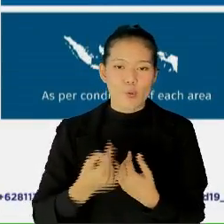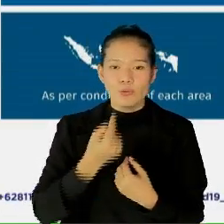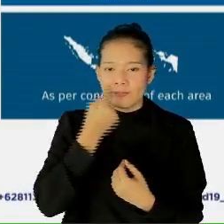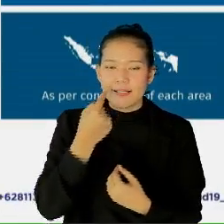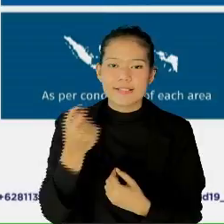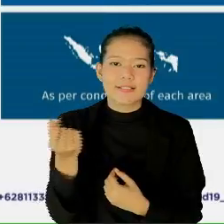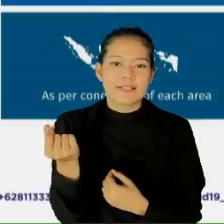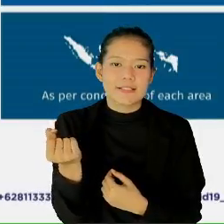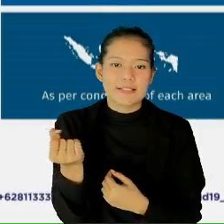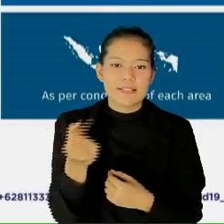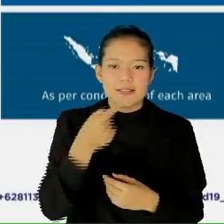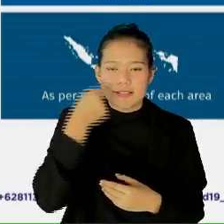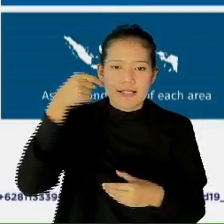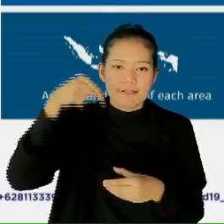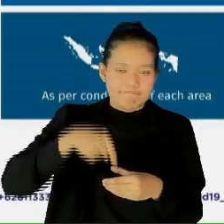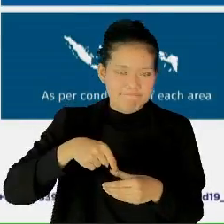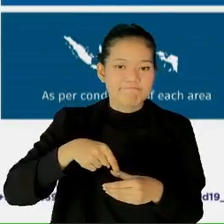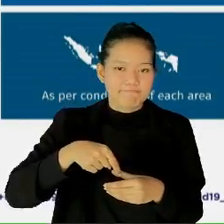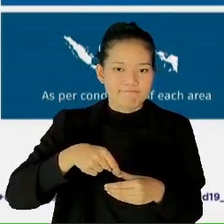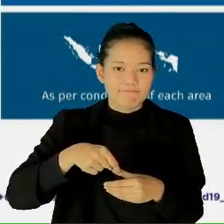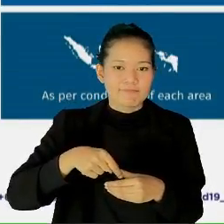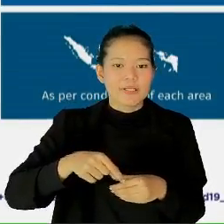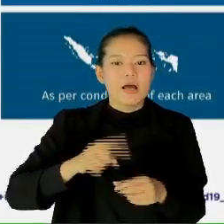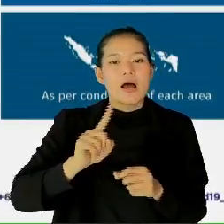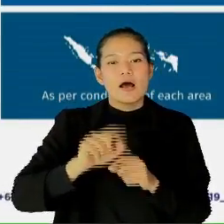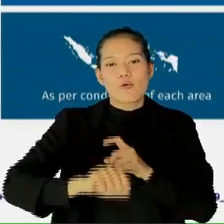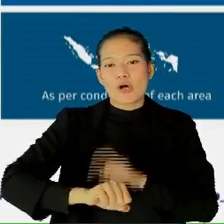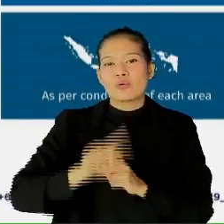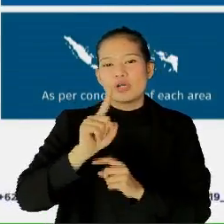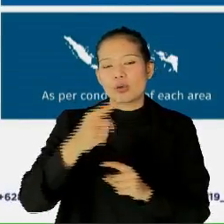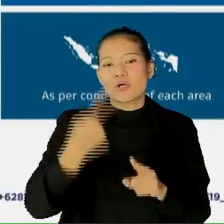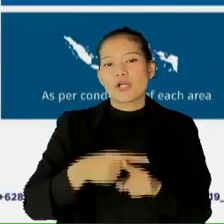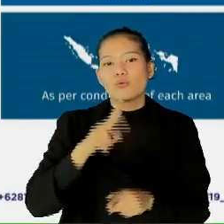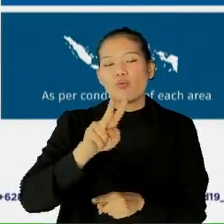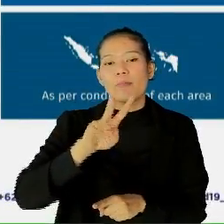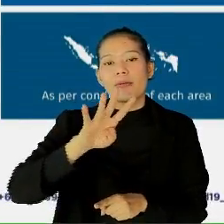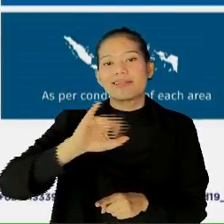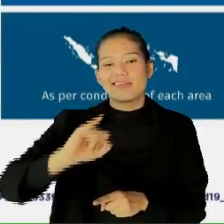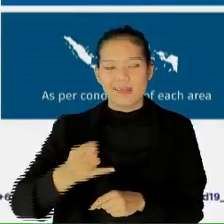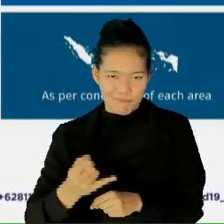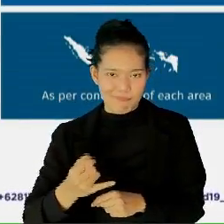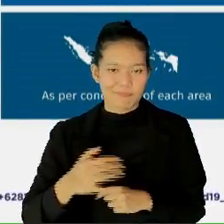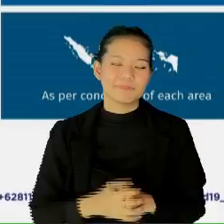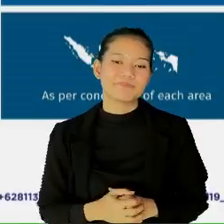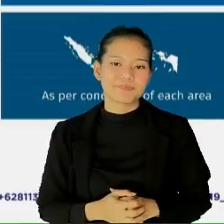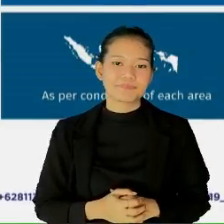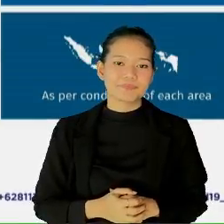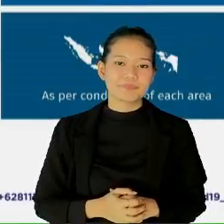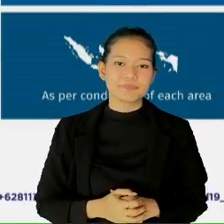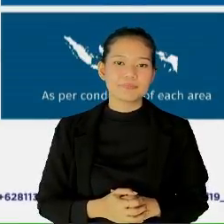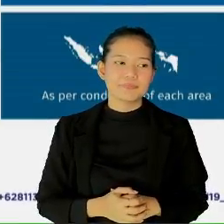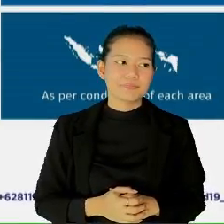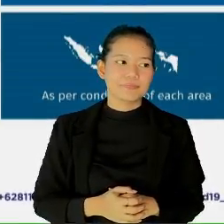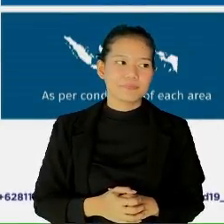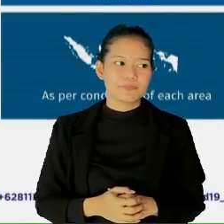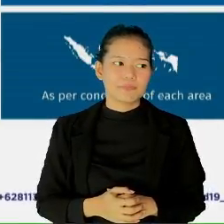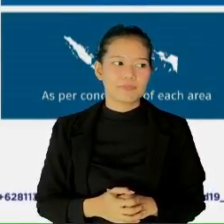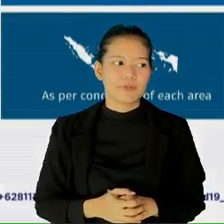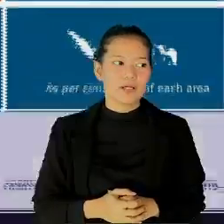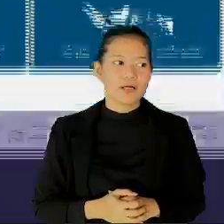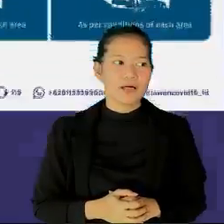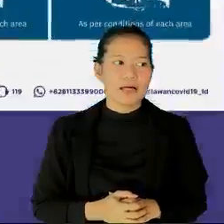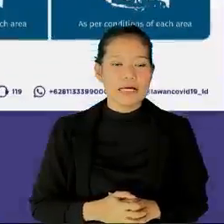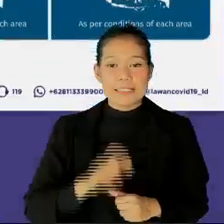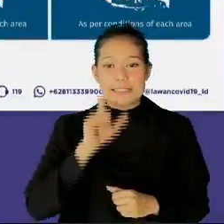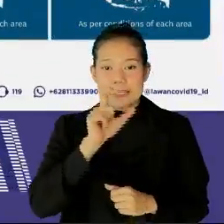test results with specimen collections 1 times 24 hours before departure. And this method